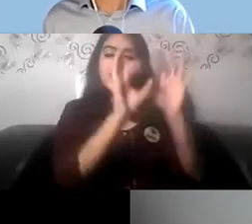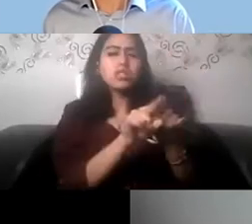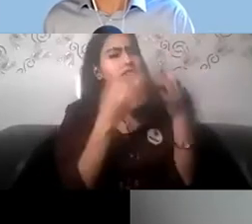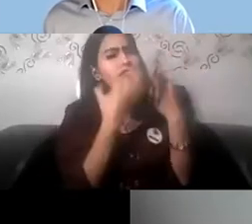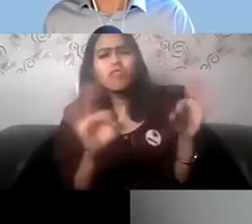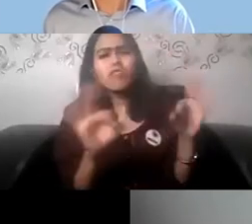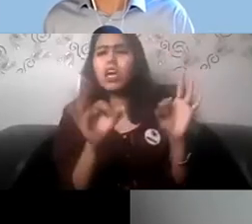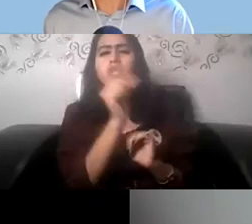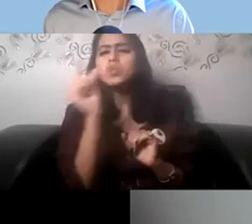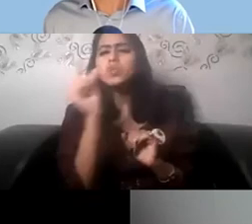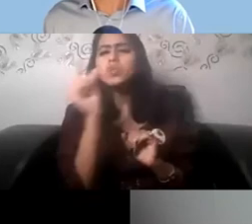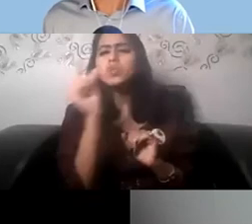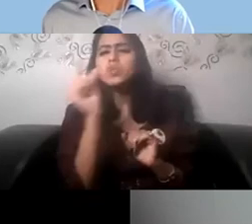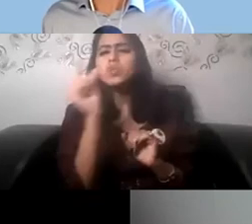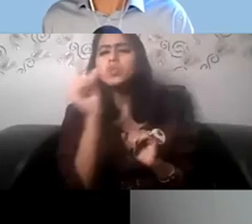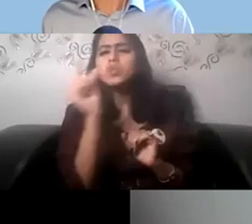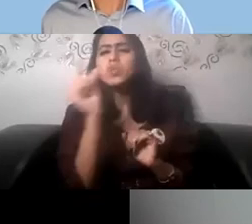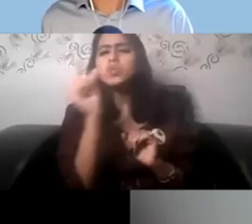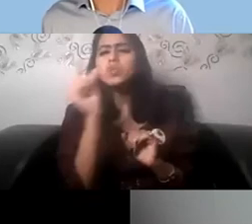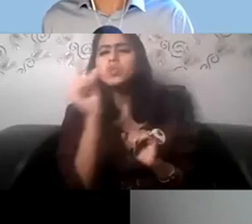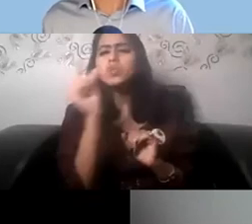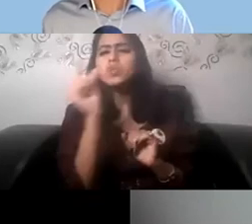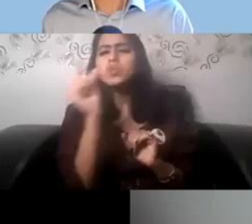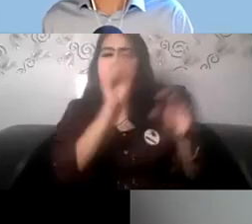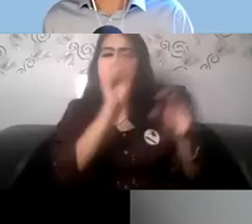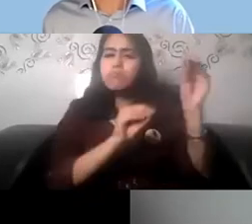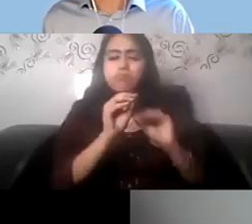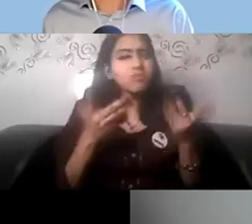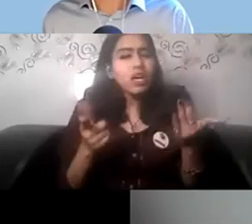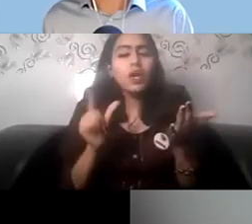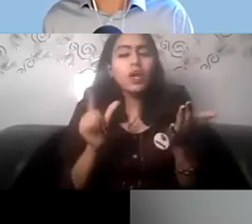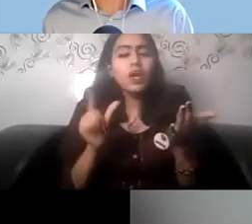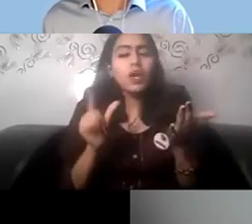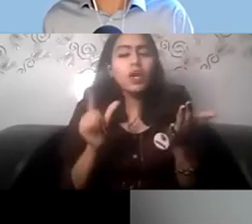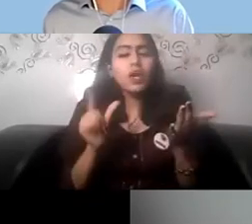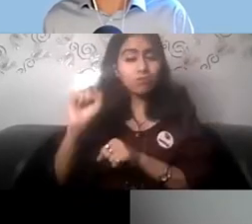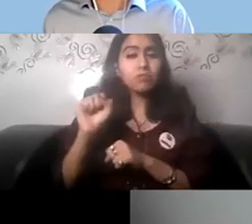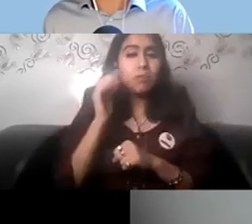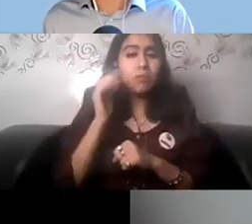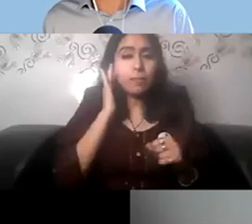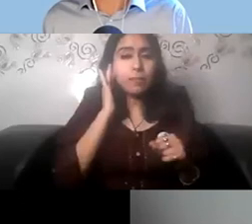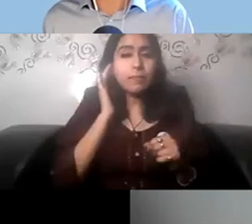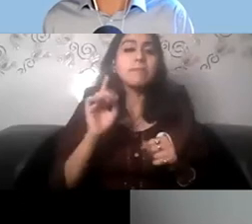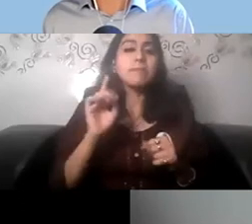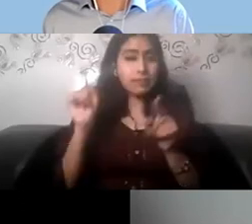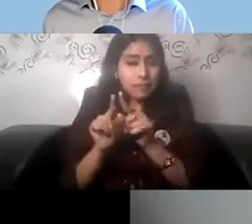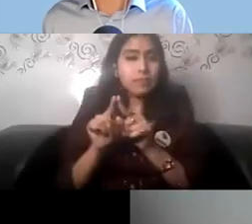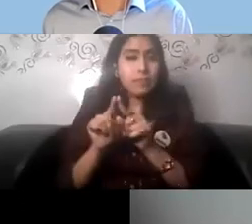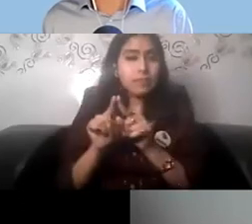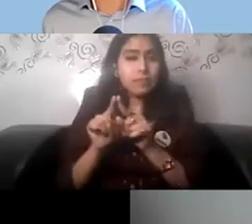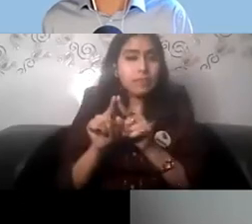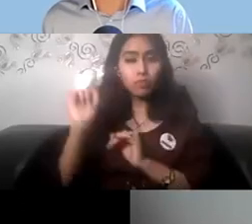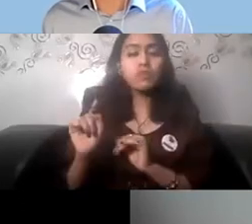people to use to create a profile. At the moment, it's localized for the UK as far as, the organizations that it points at,